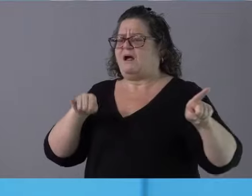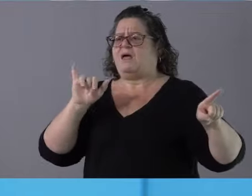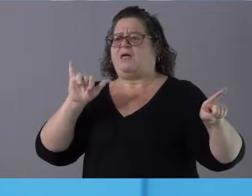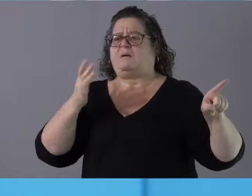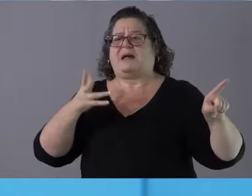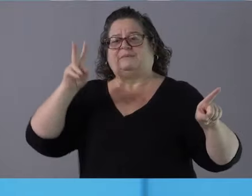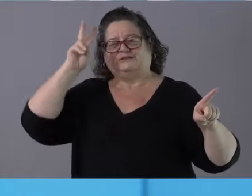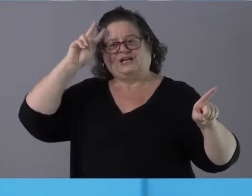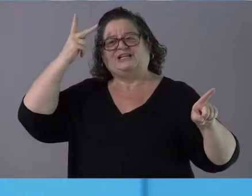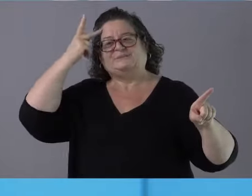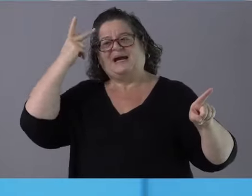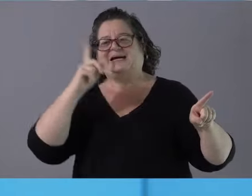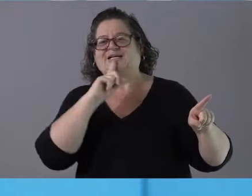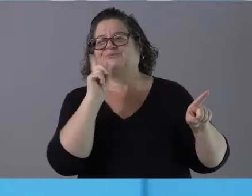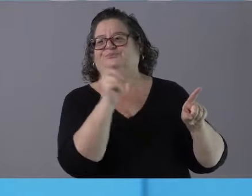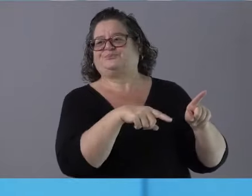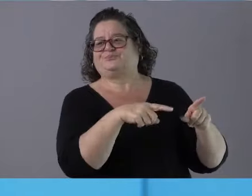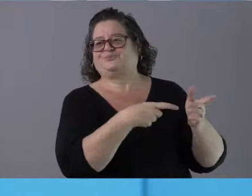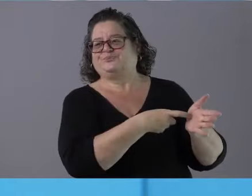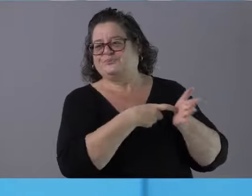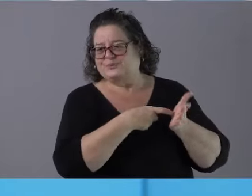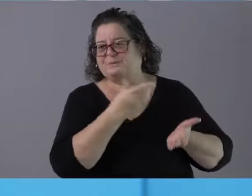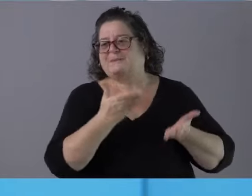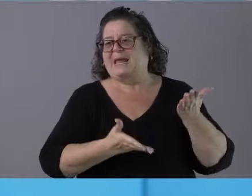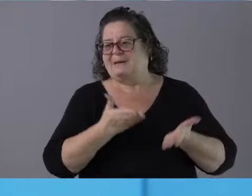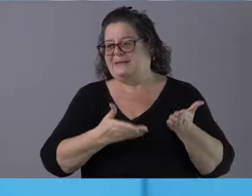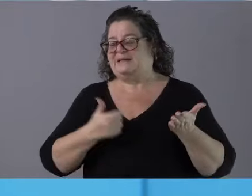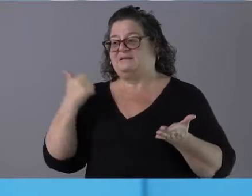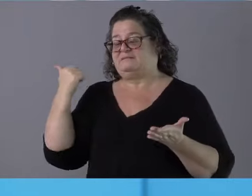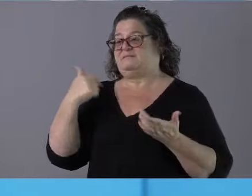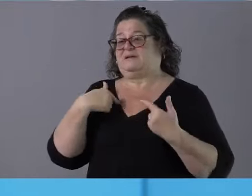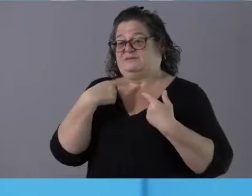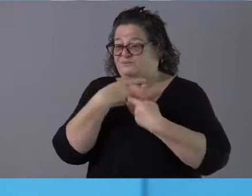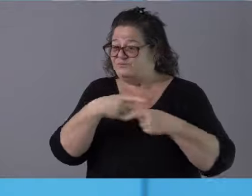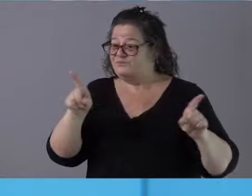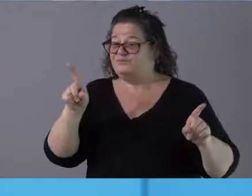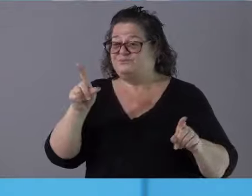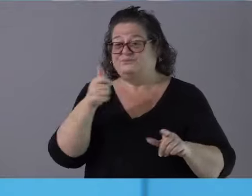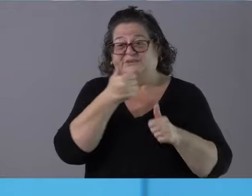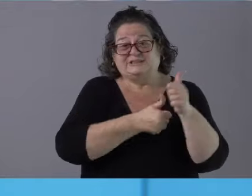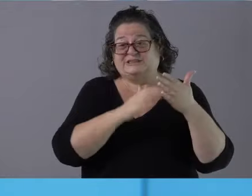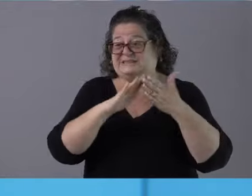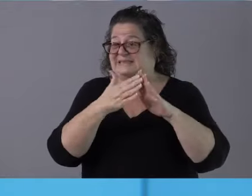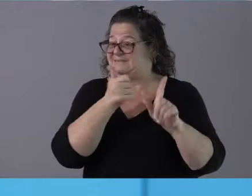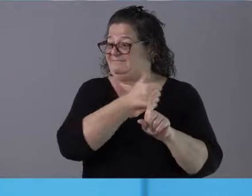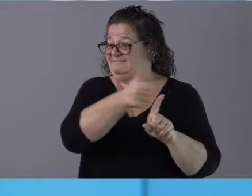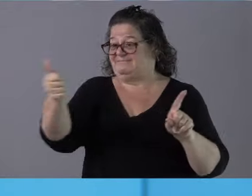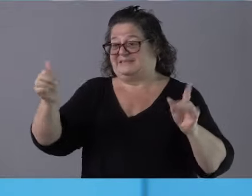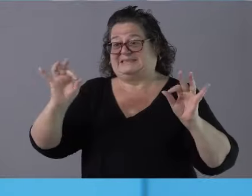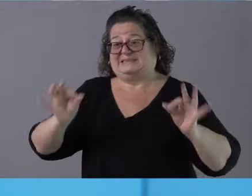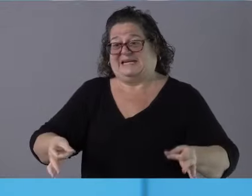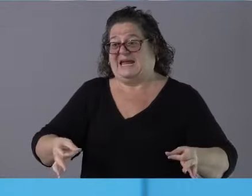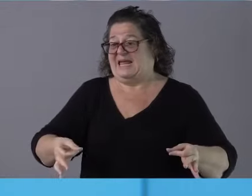county supervisors that Yavapai County was at 3%. And today, like you said,